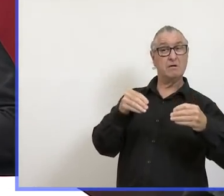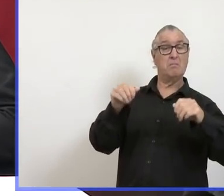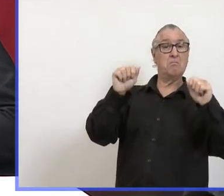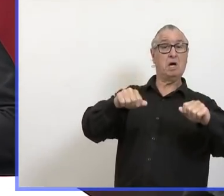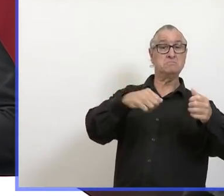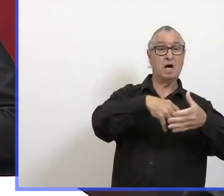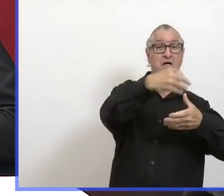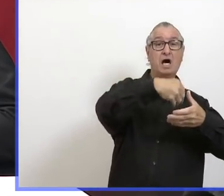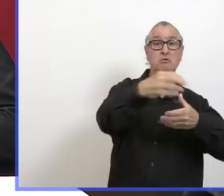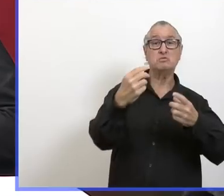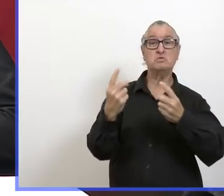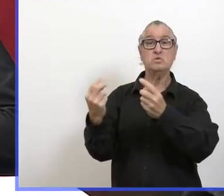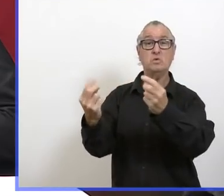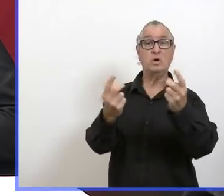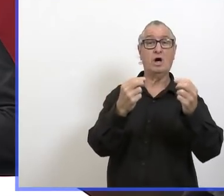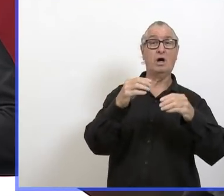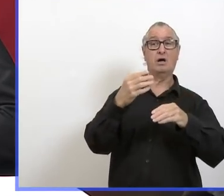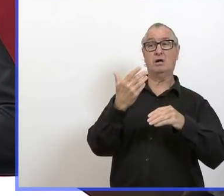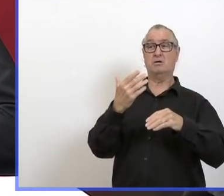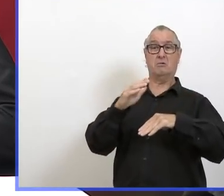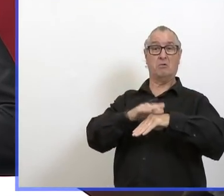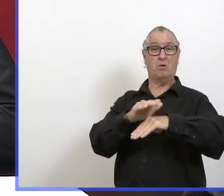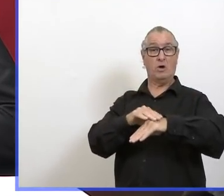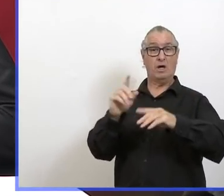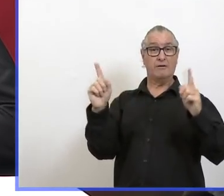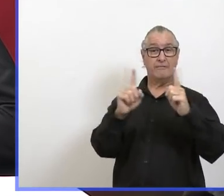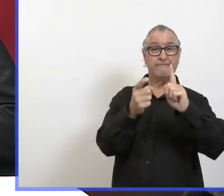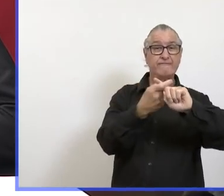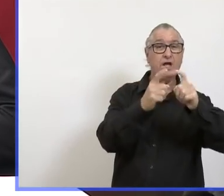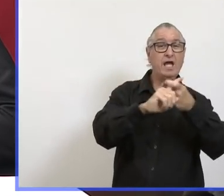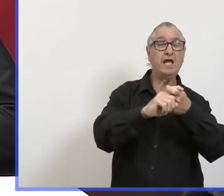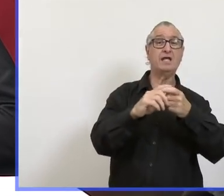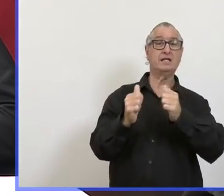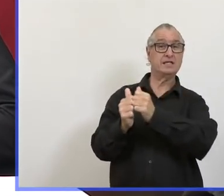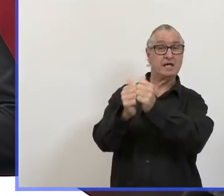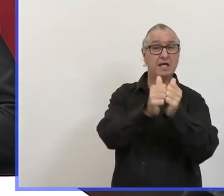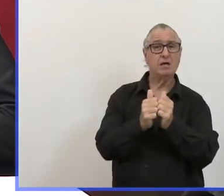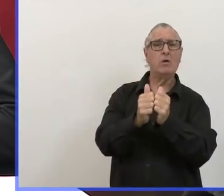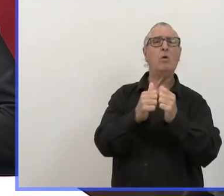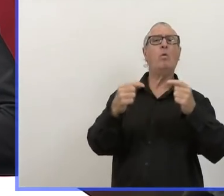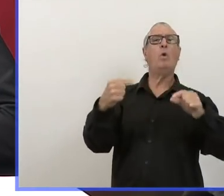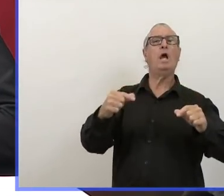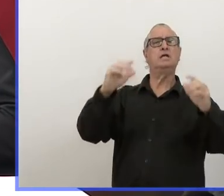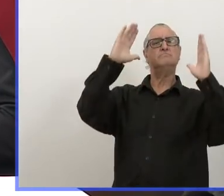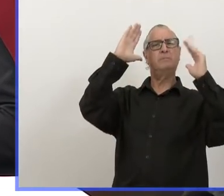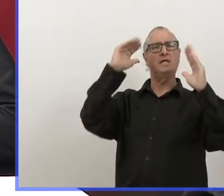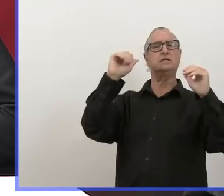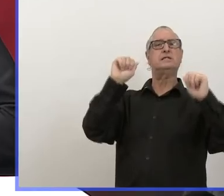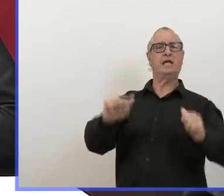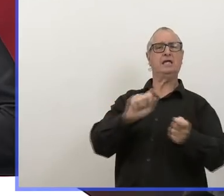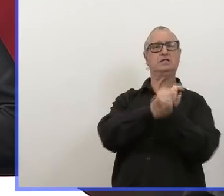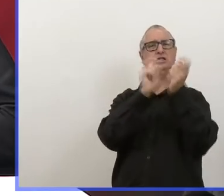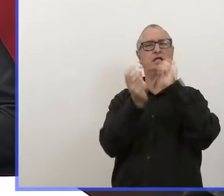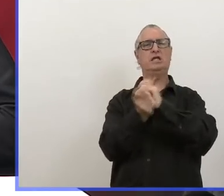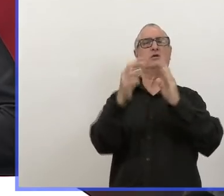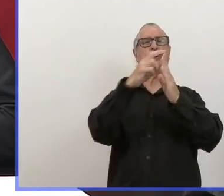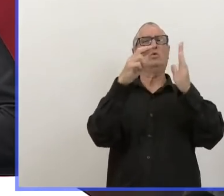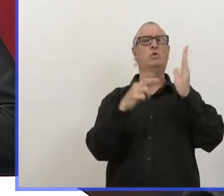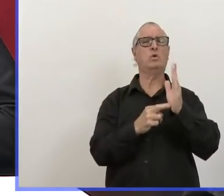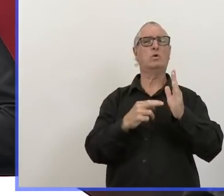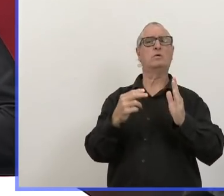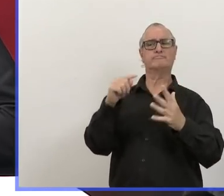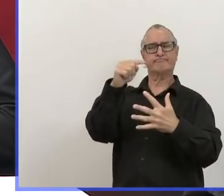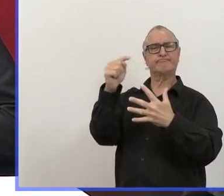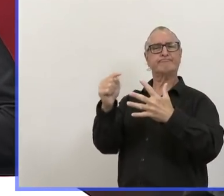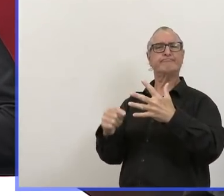outdoor activity with someone outside your household? Yeah, I mean, yesterday I said I it was a possibility they can go up. Again, I am hoping our numbers are